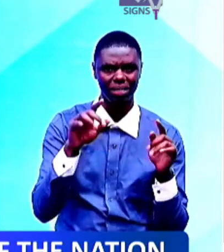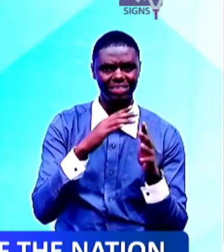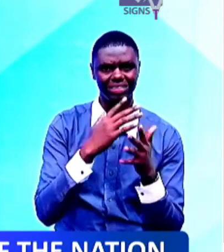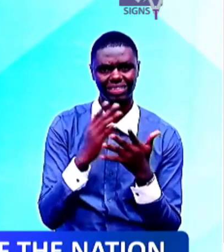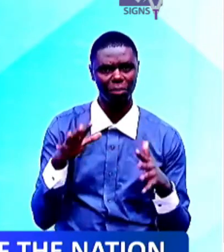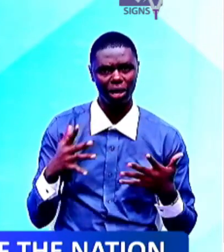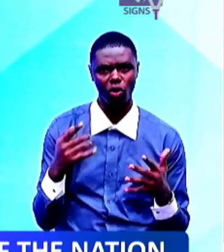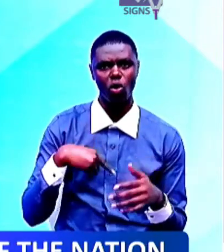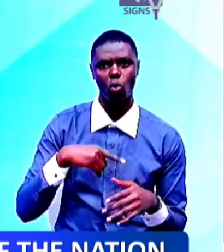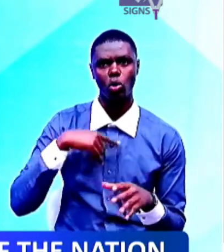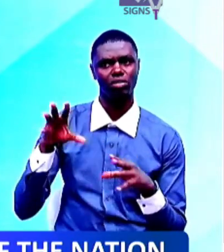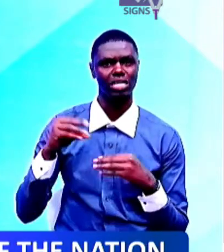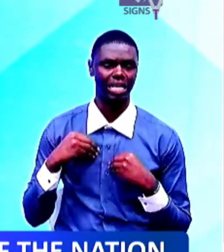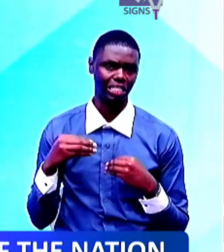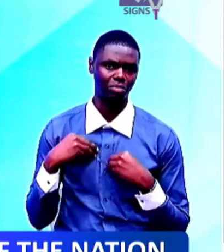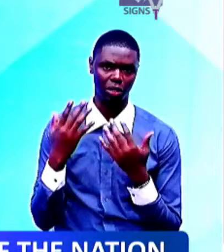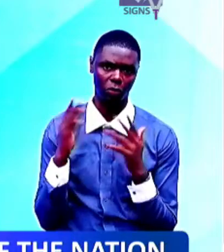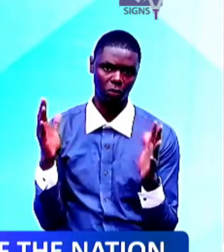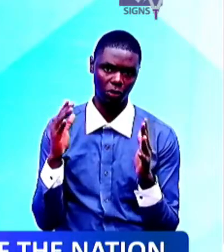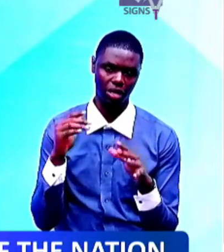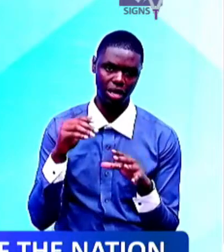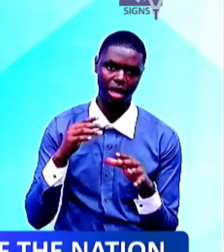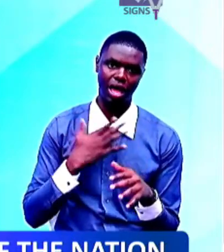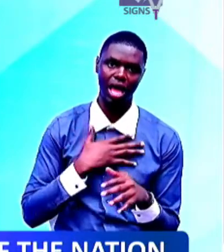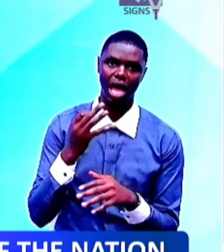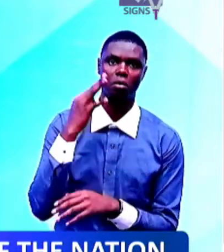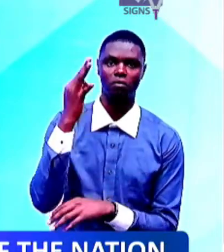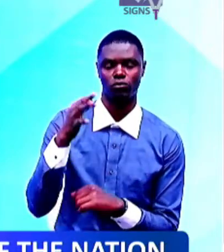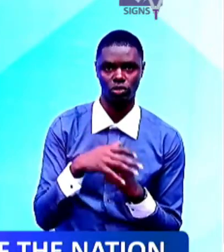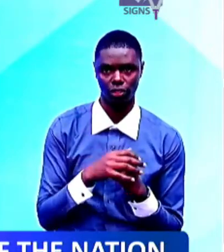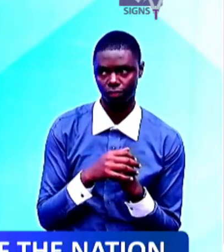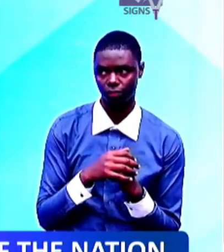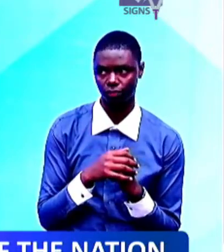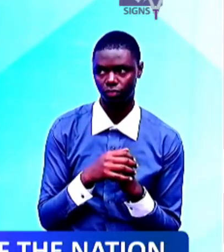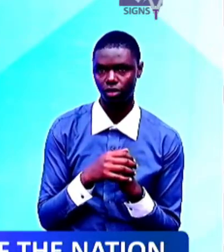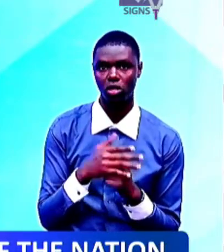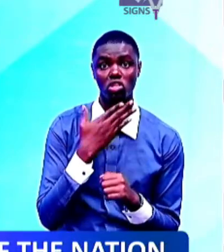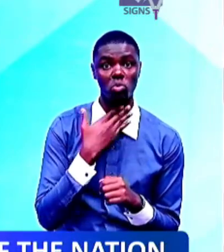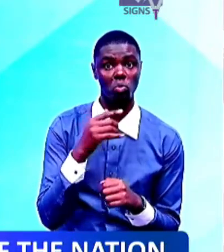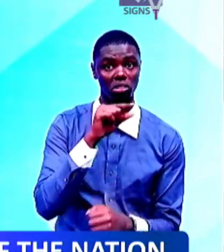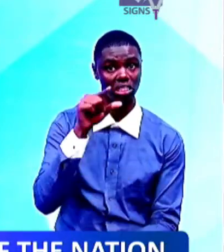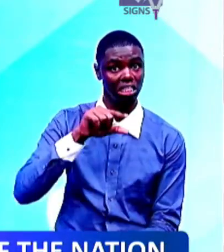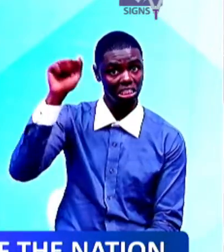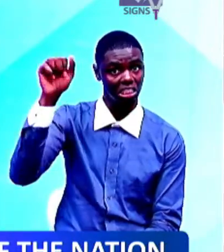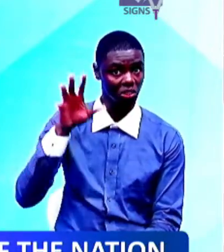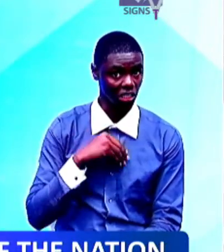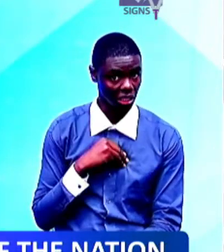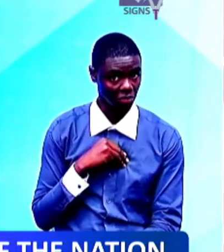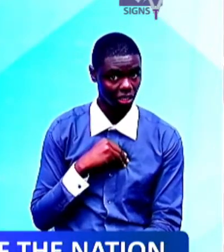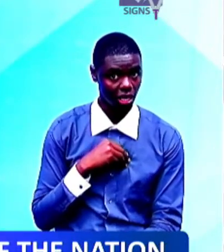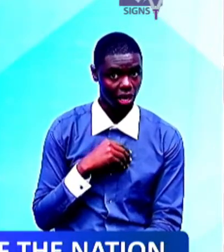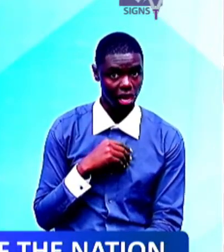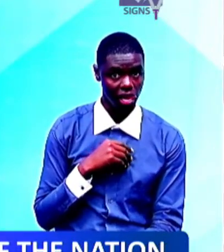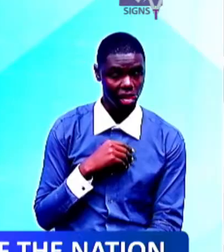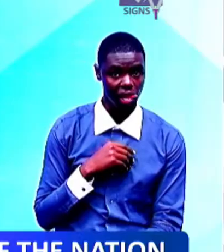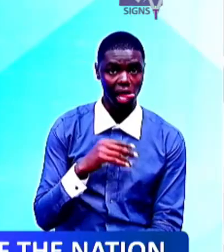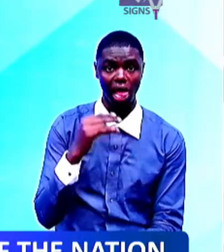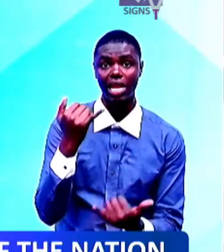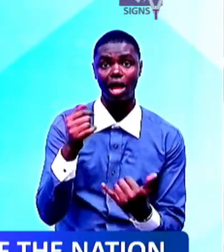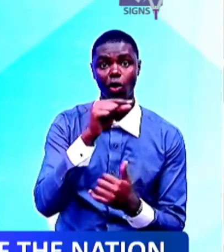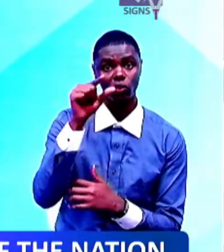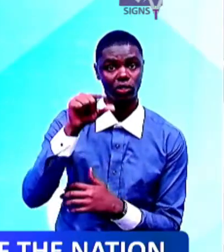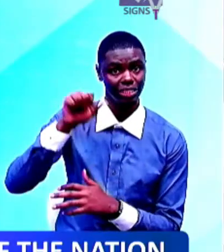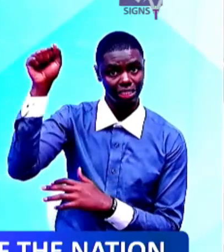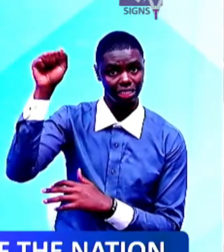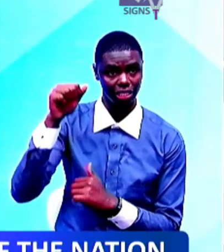millennial, we accepted our fate. That is how things are. So you also want the Gen Zs to accept their fate without doing anything? Now Gen Zs,